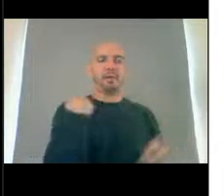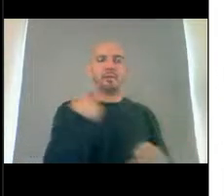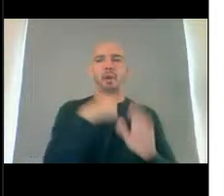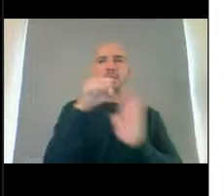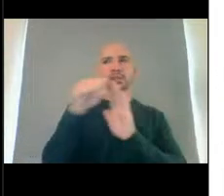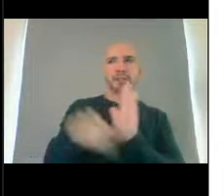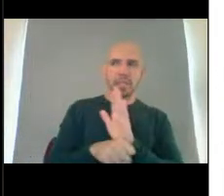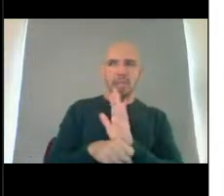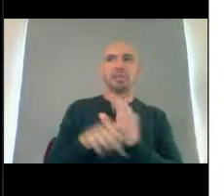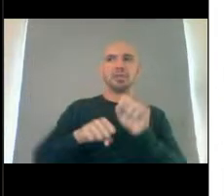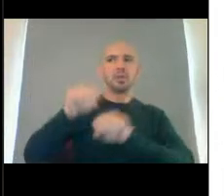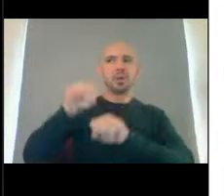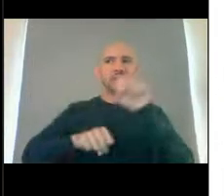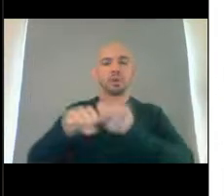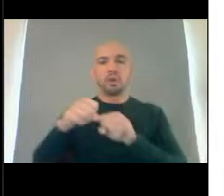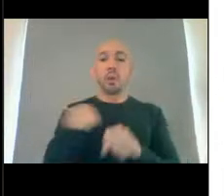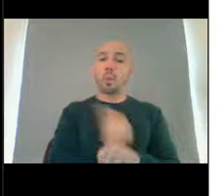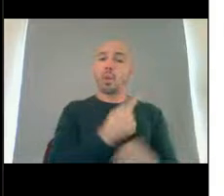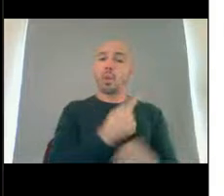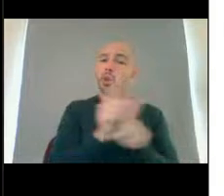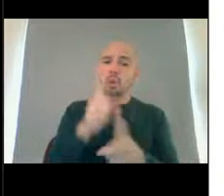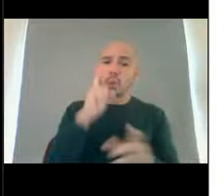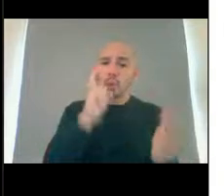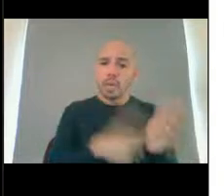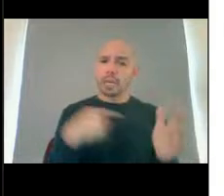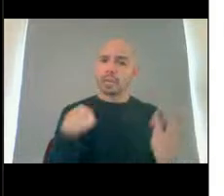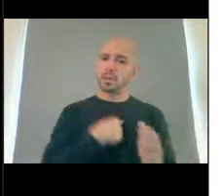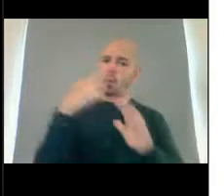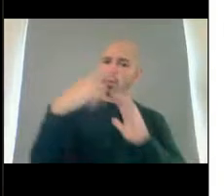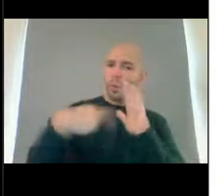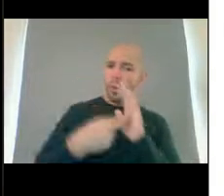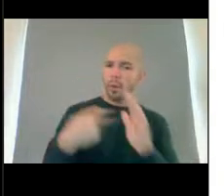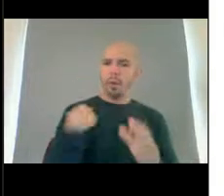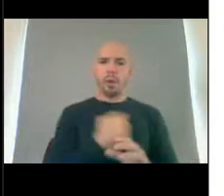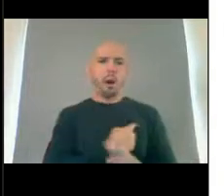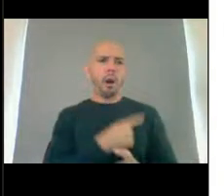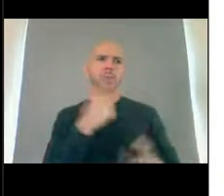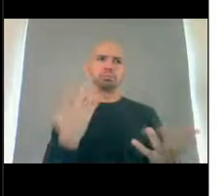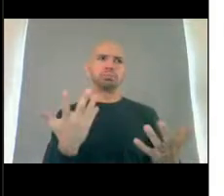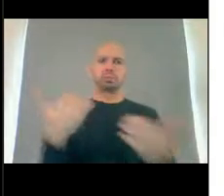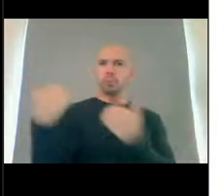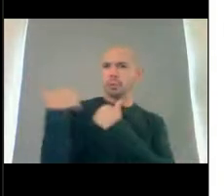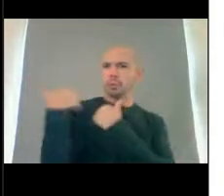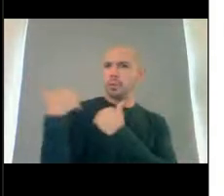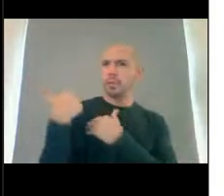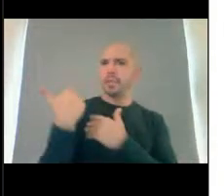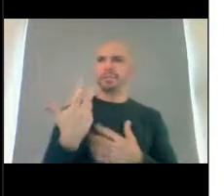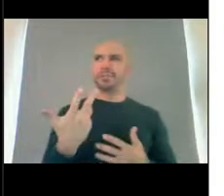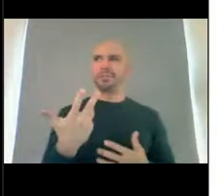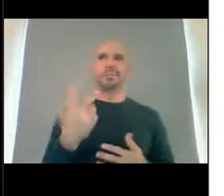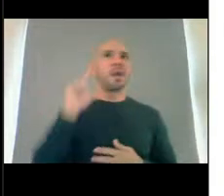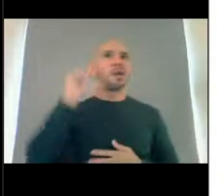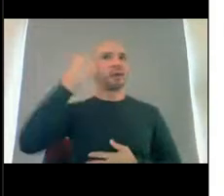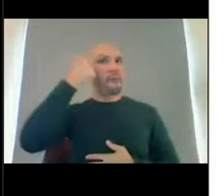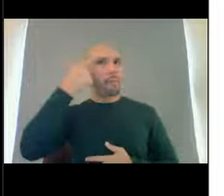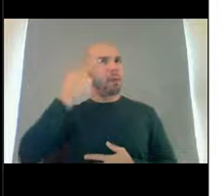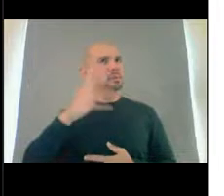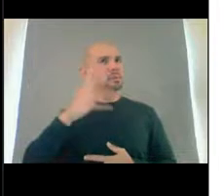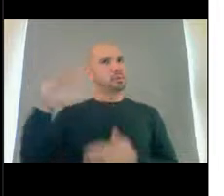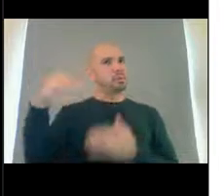recognize our role and an obligation in state government to eliminate bears to provide more